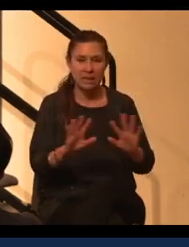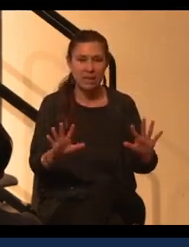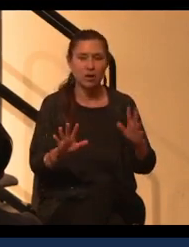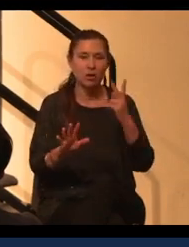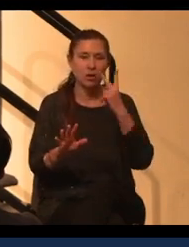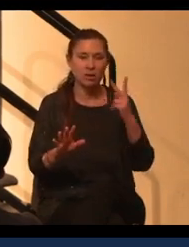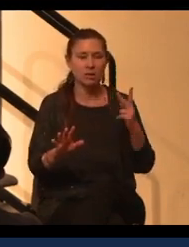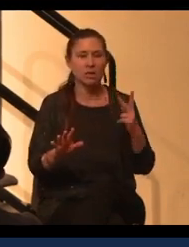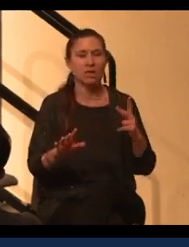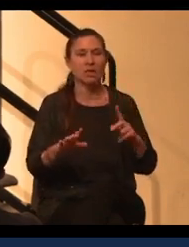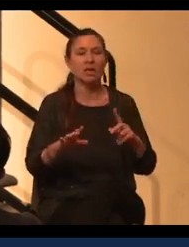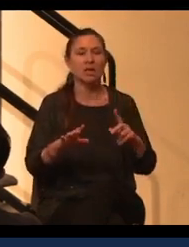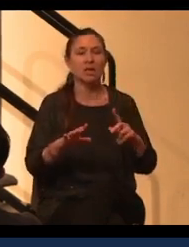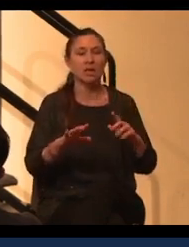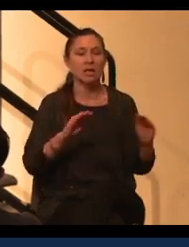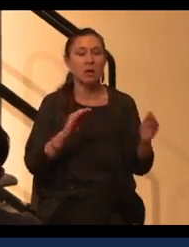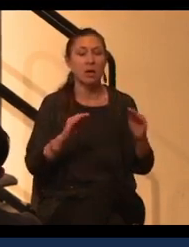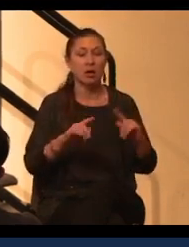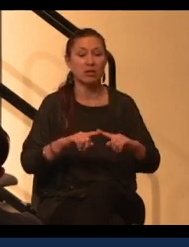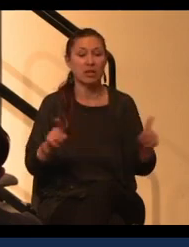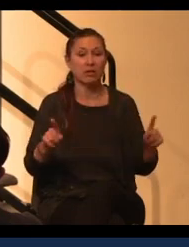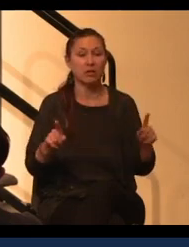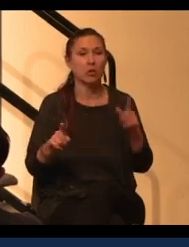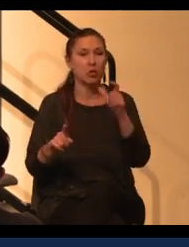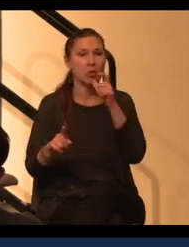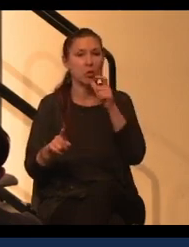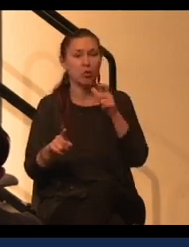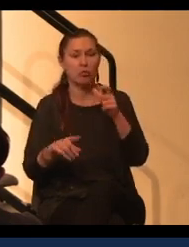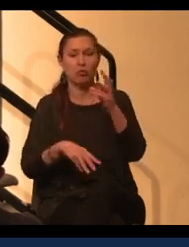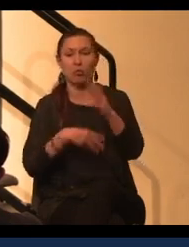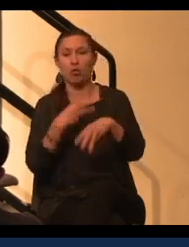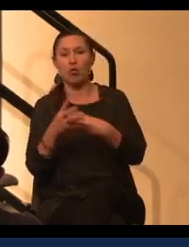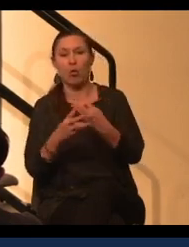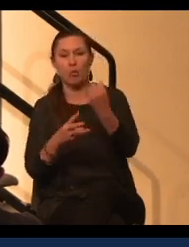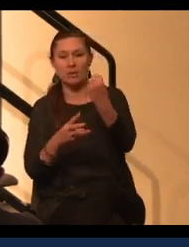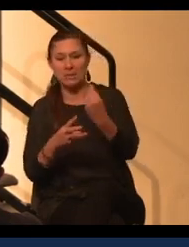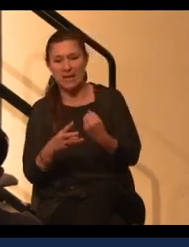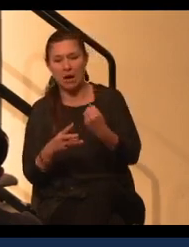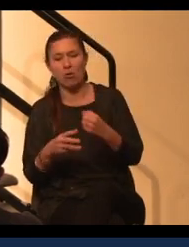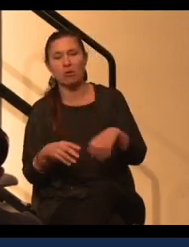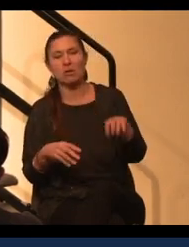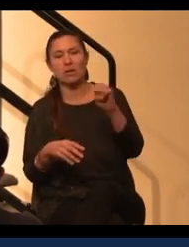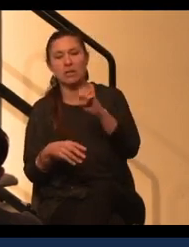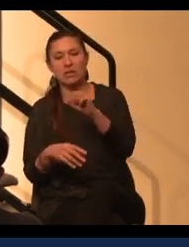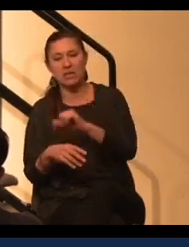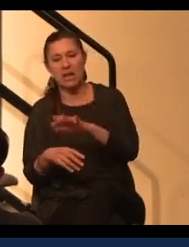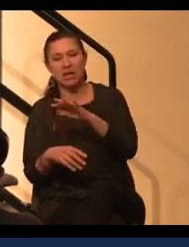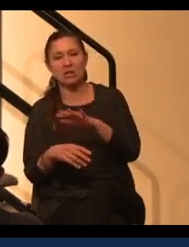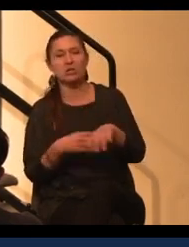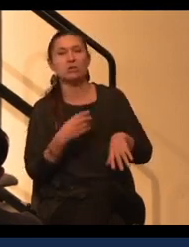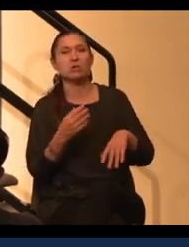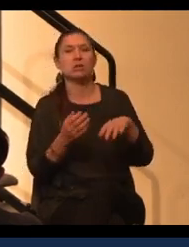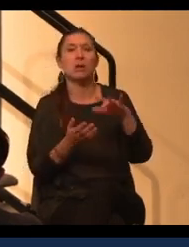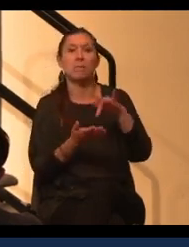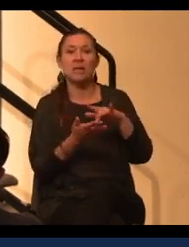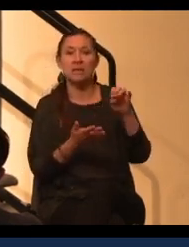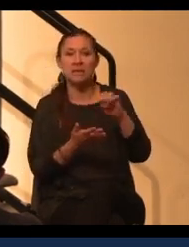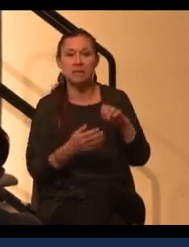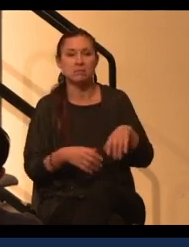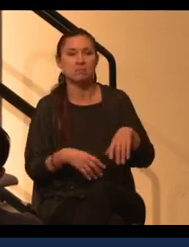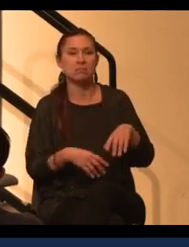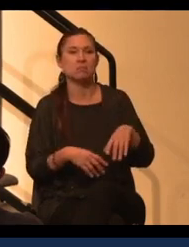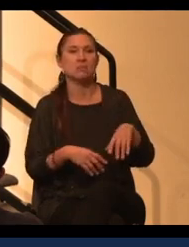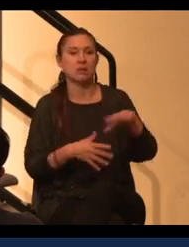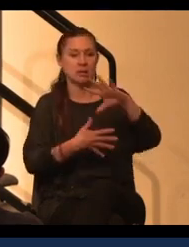difference between those from the global South and East Asia. I'm talking about those from the Middle East. I'm talking about those from Latin America,